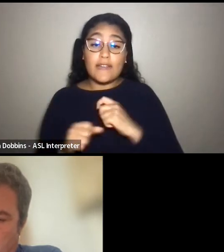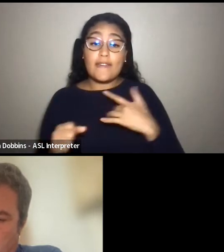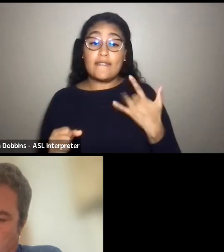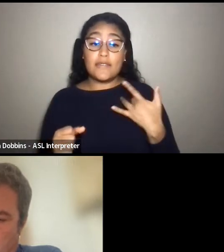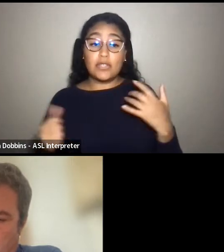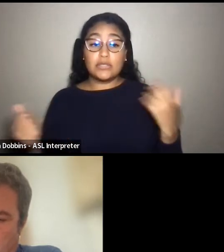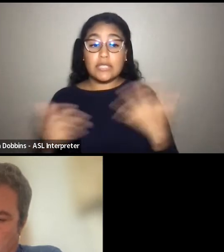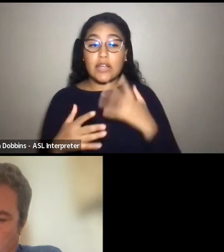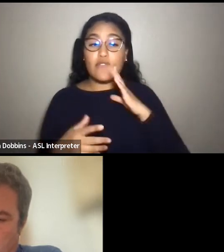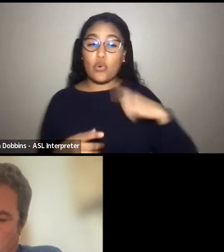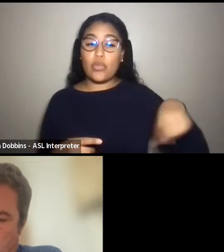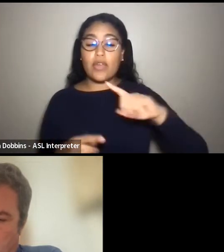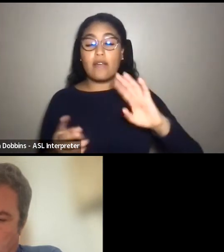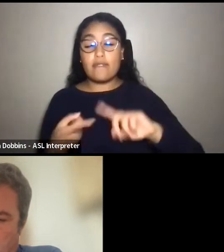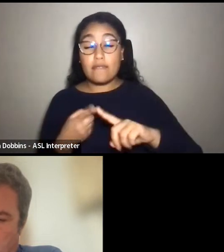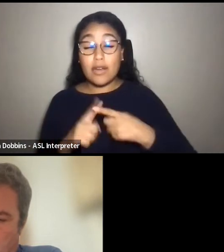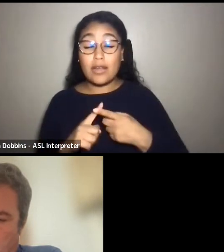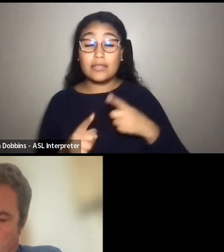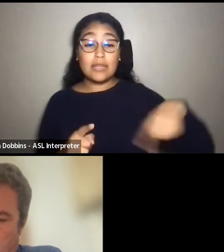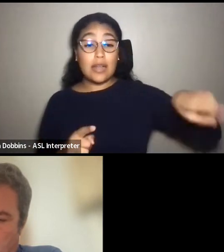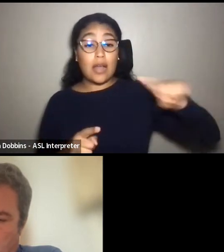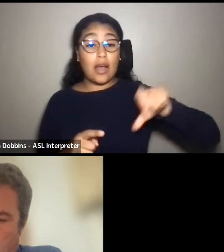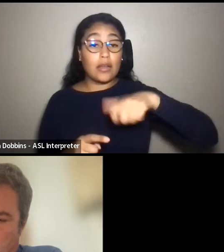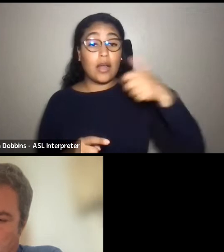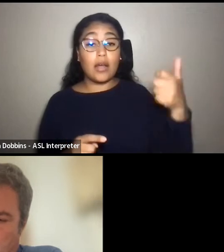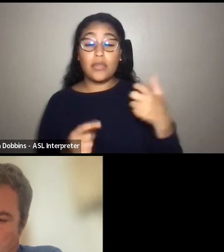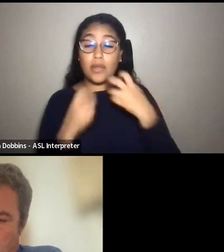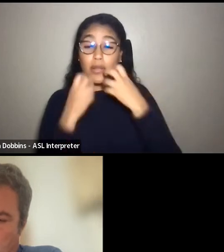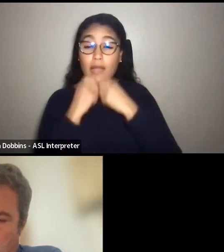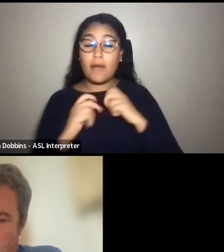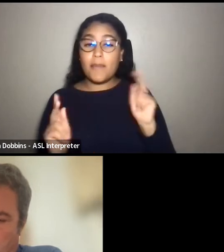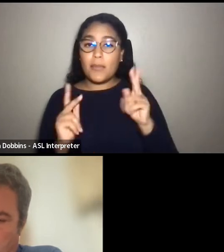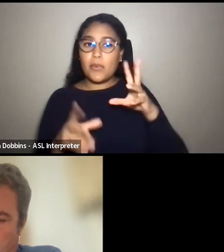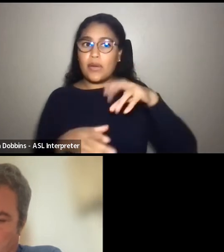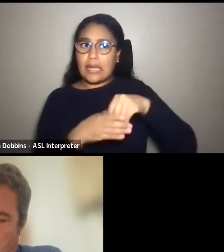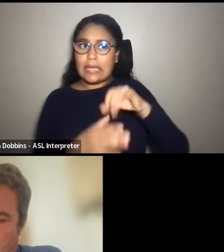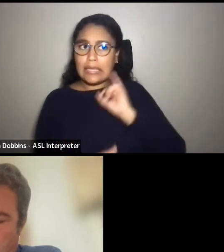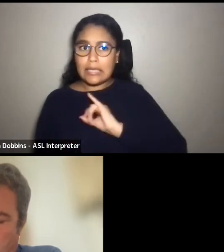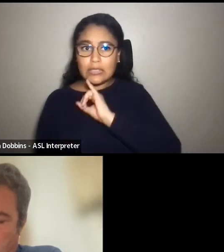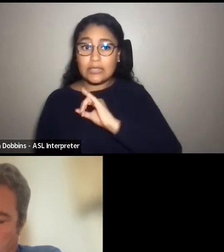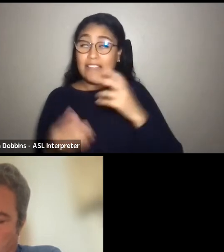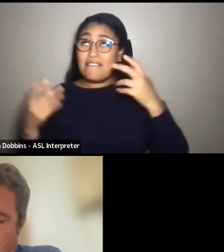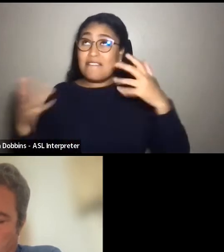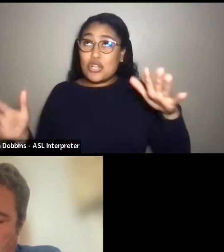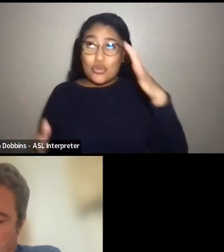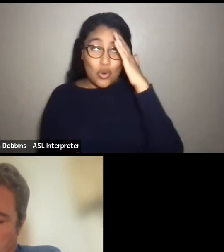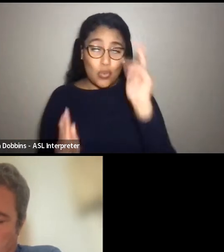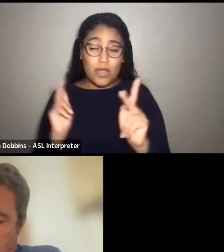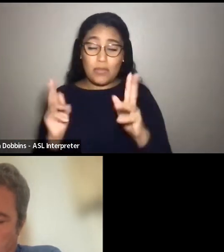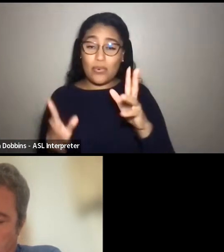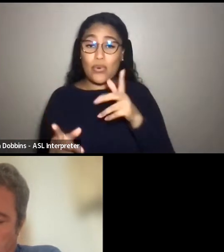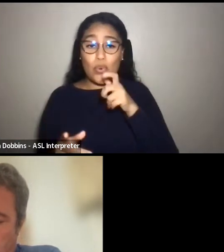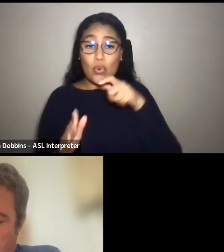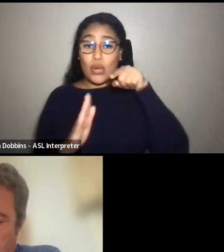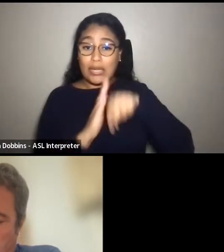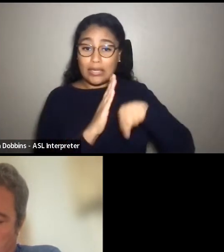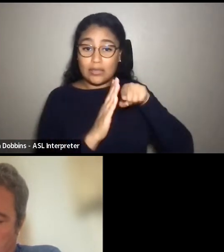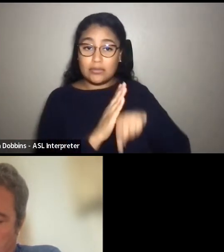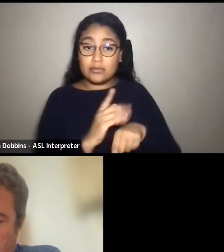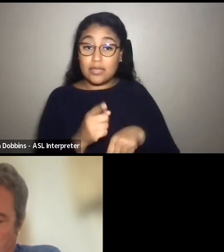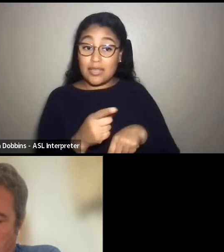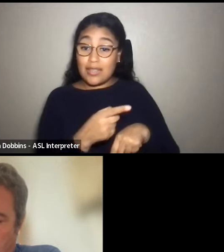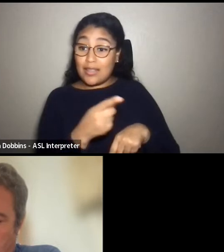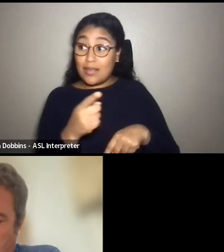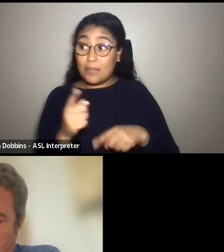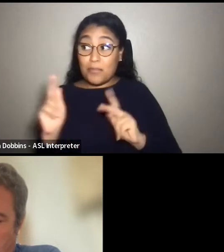their family, and other loved ones in Israel. They know people who've already been killed. They fear for those who are